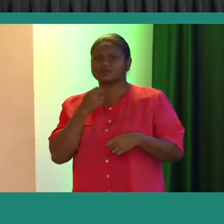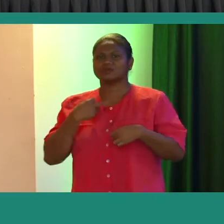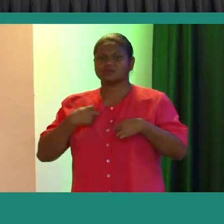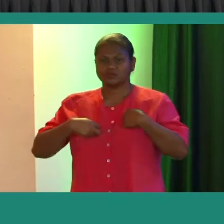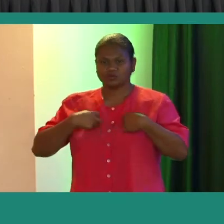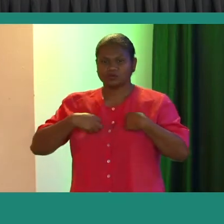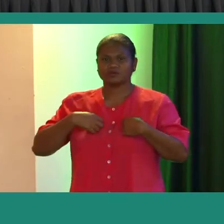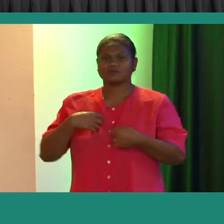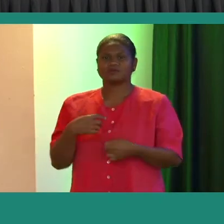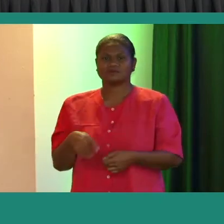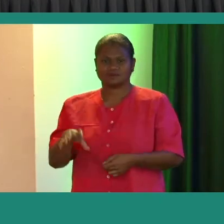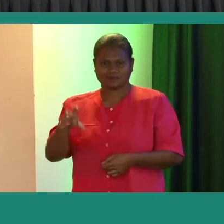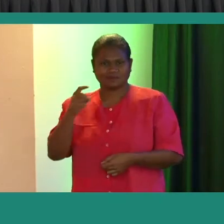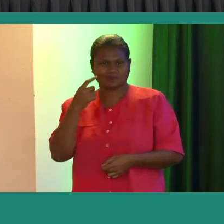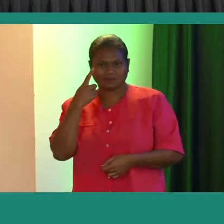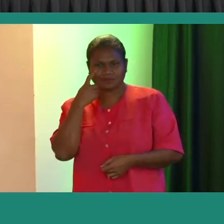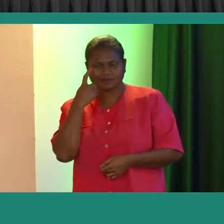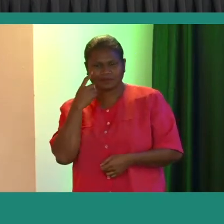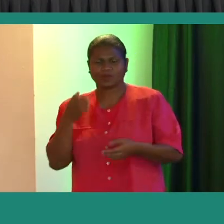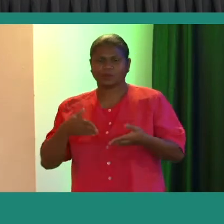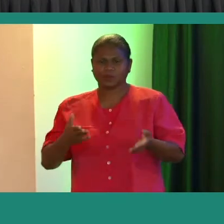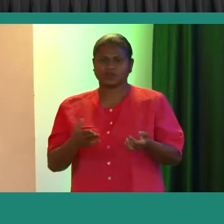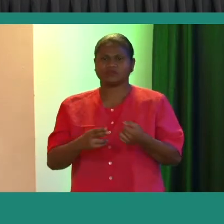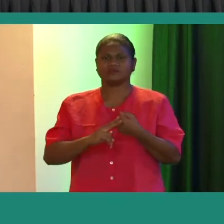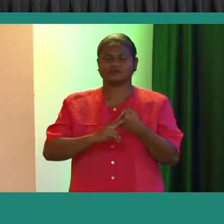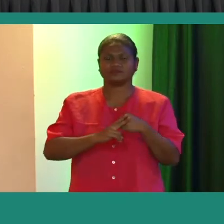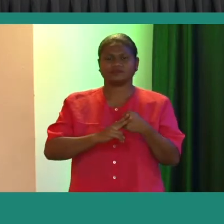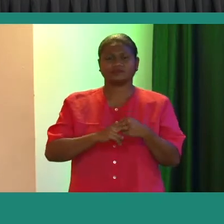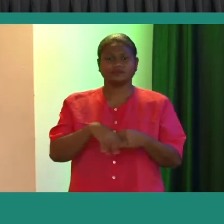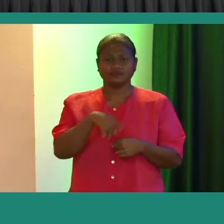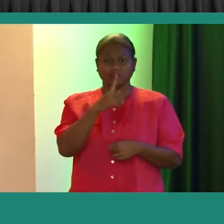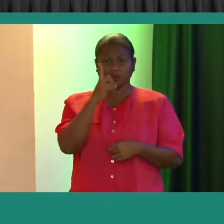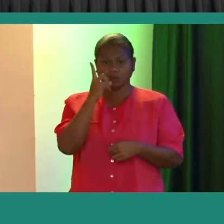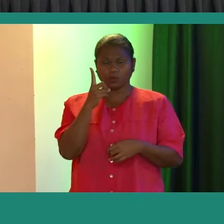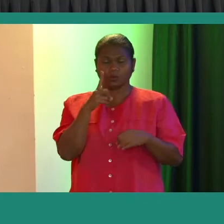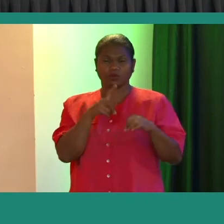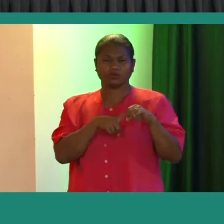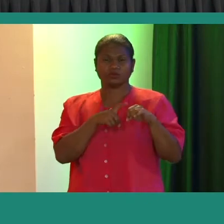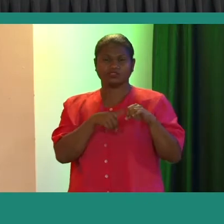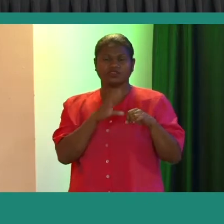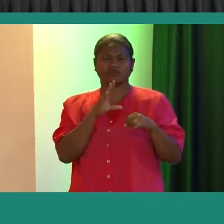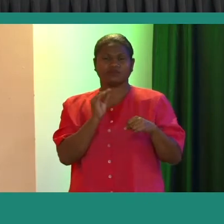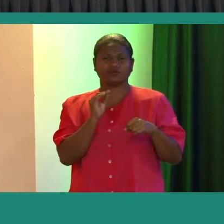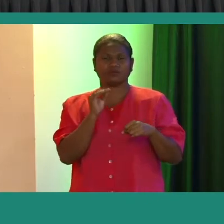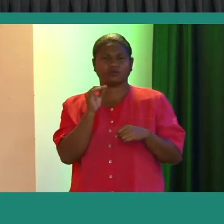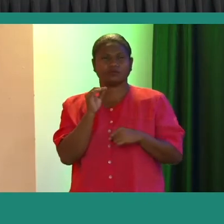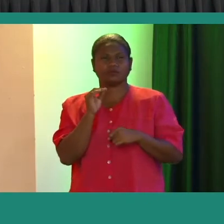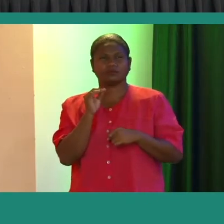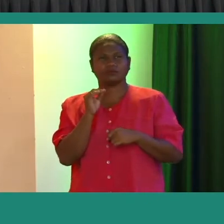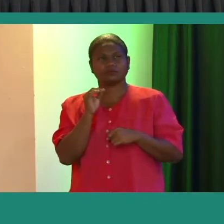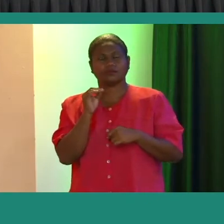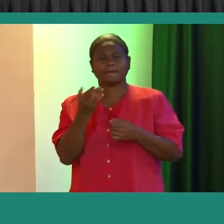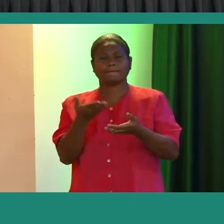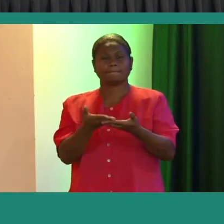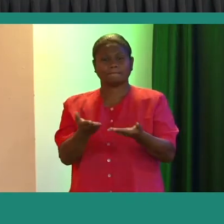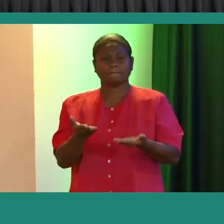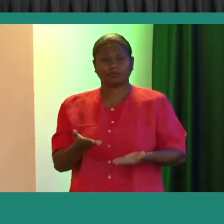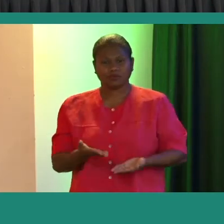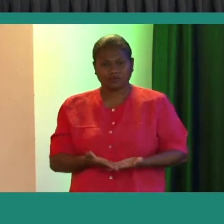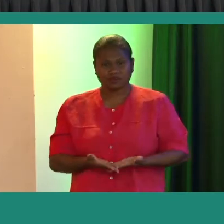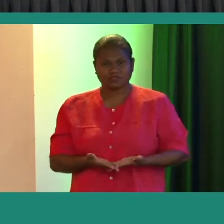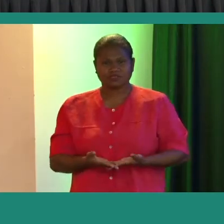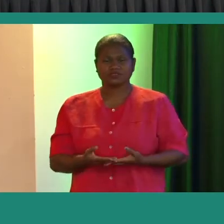So thank you for that. I have a question from one of our provincial viewing